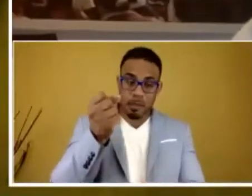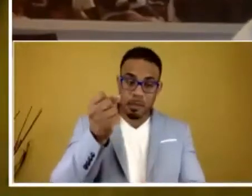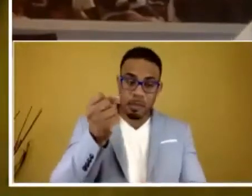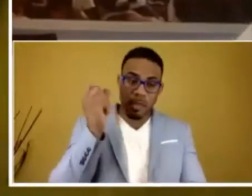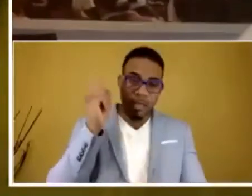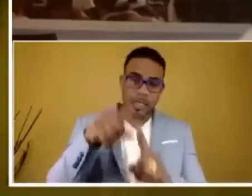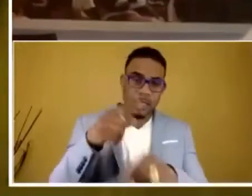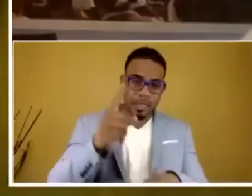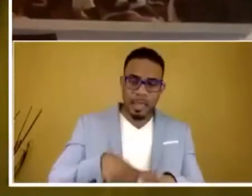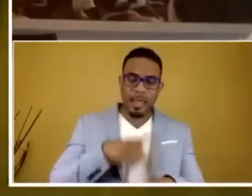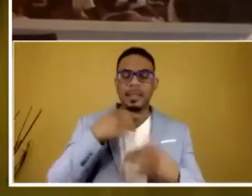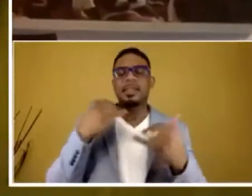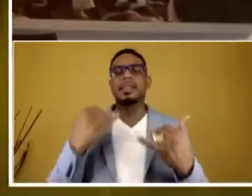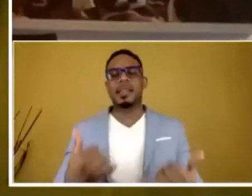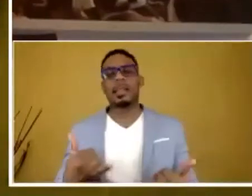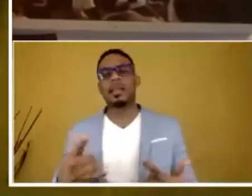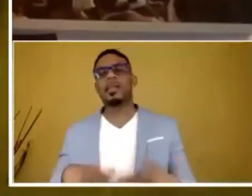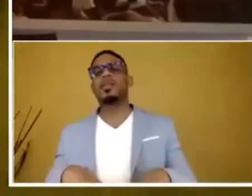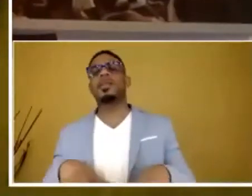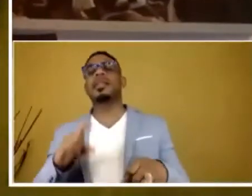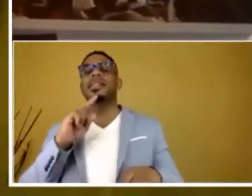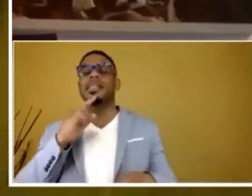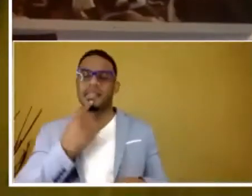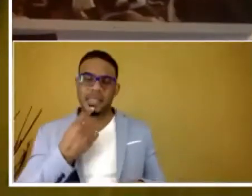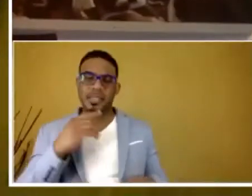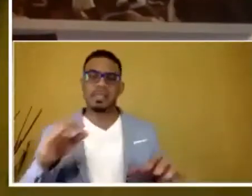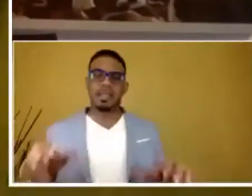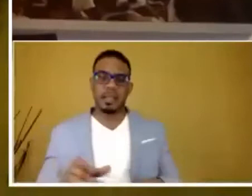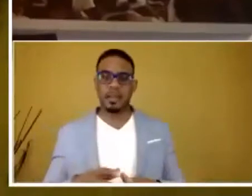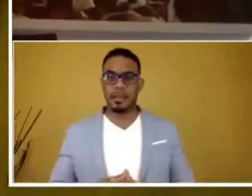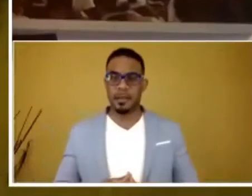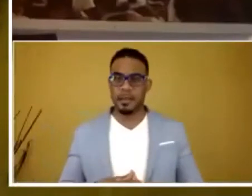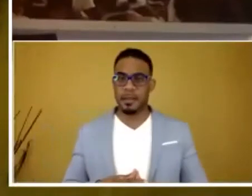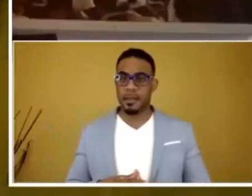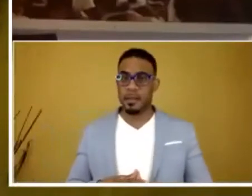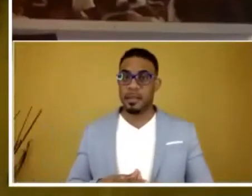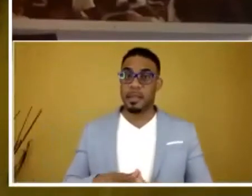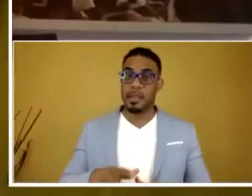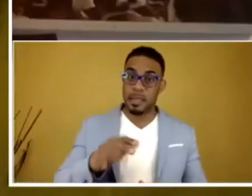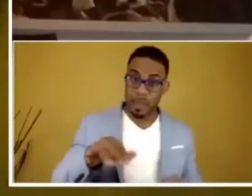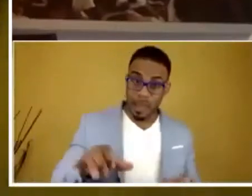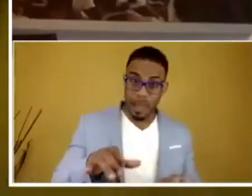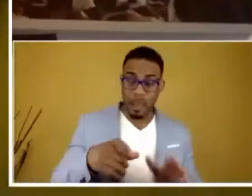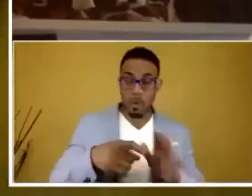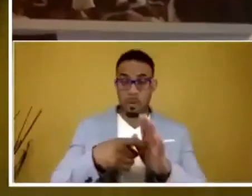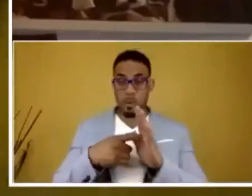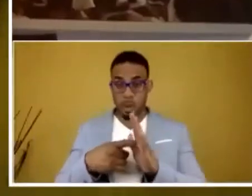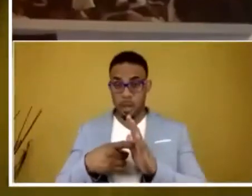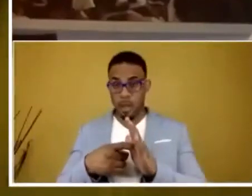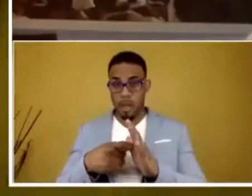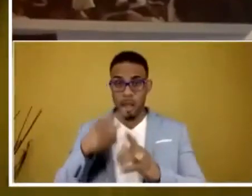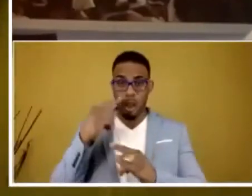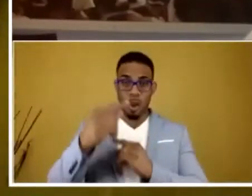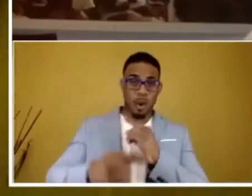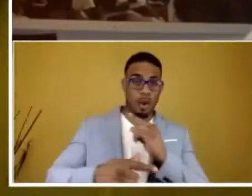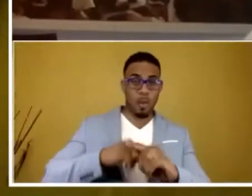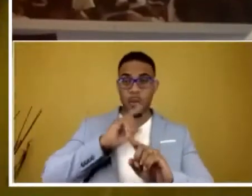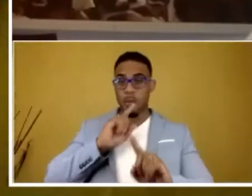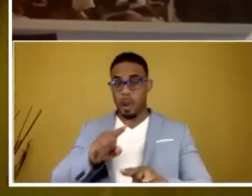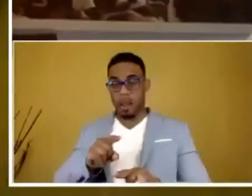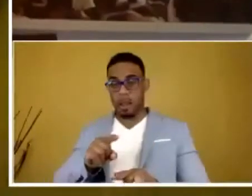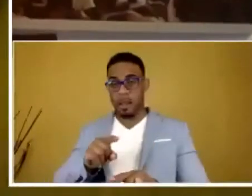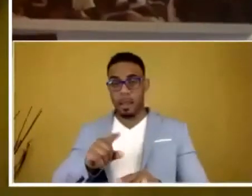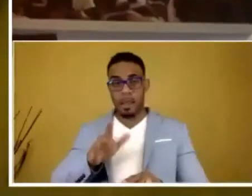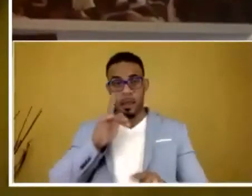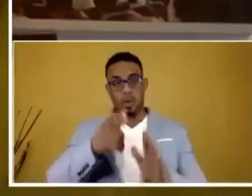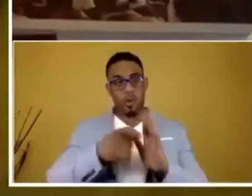is now to take serious action. And that action requires a global response. And it